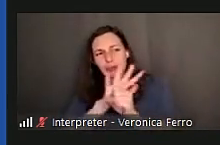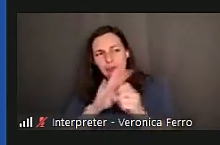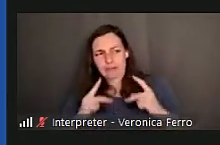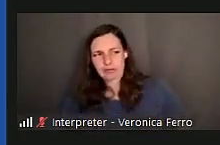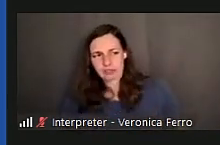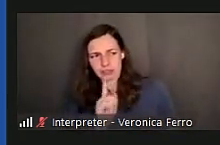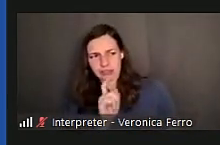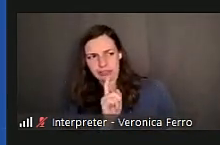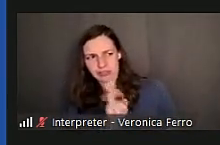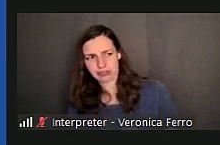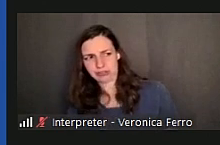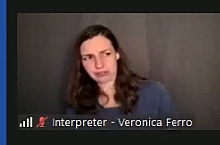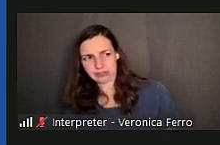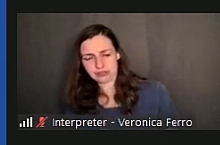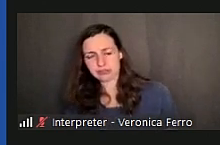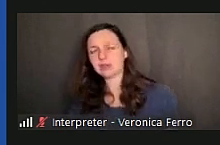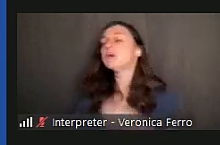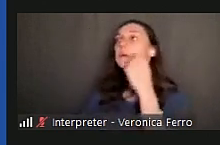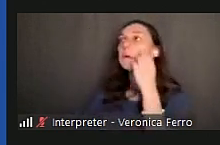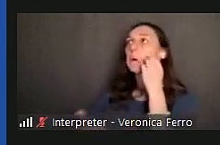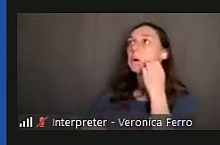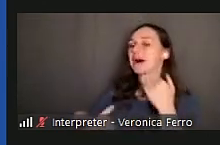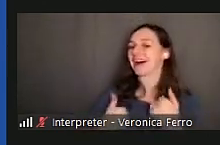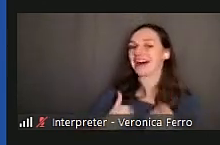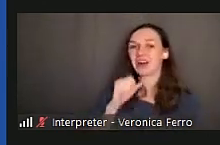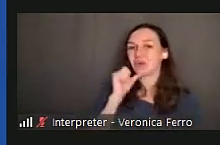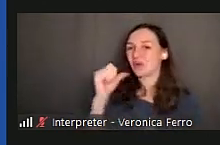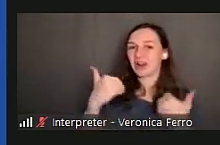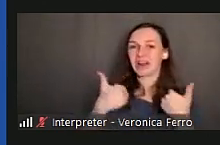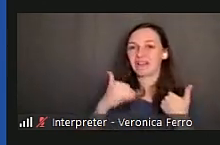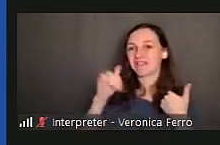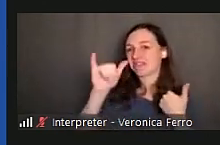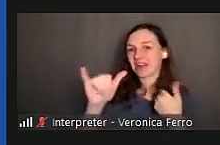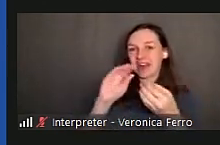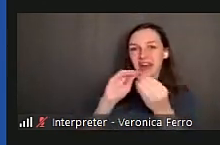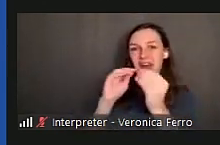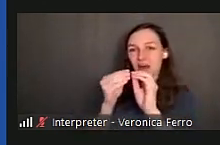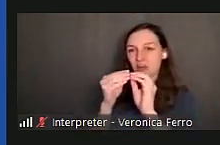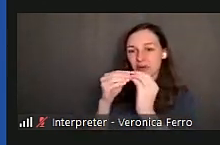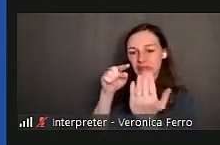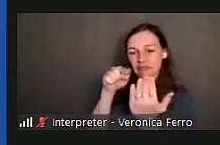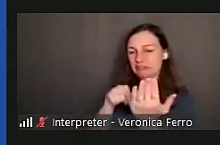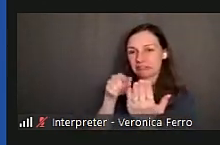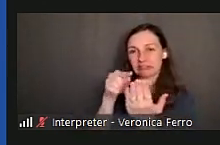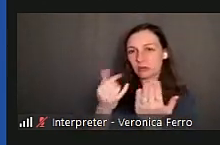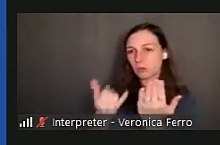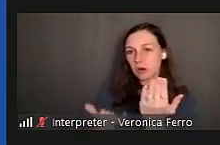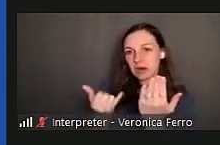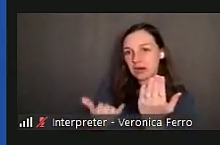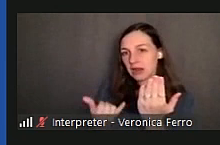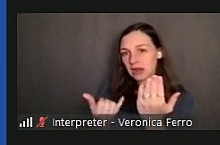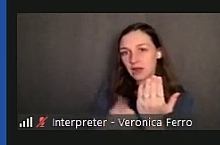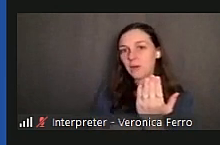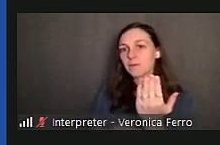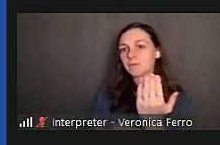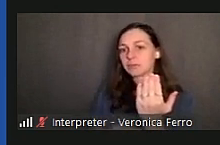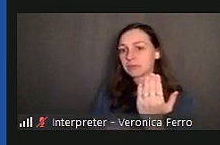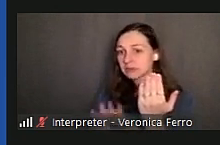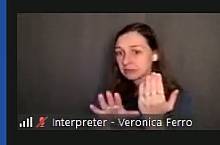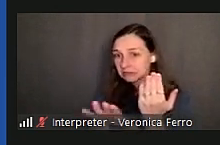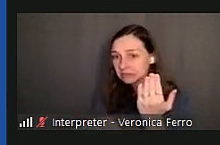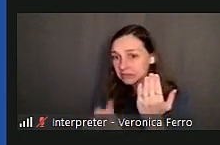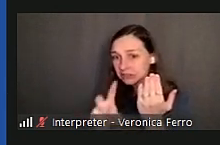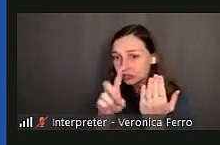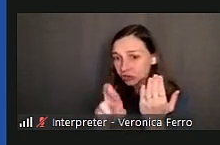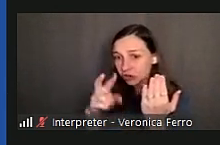This Scott, I don't have that breakdown in front of me right now. I don't know if Dr. Hurley could speak